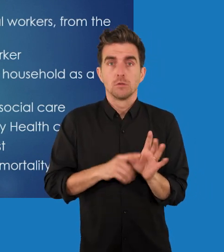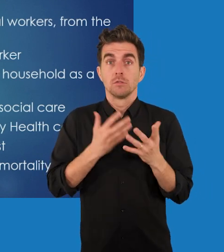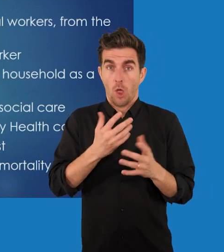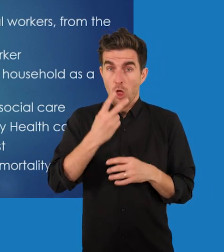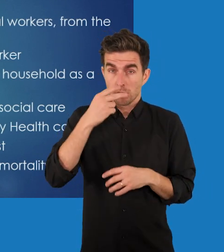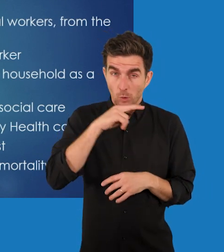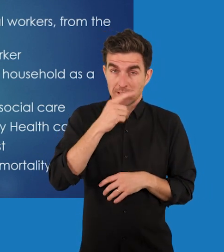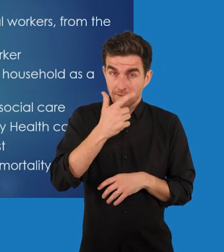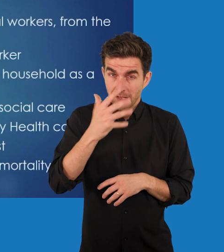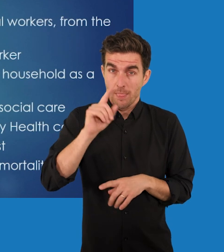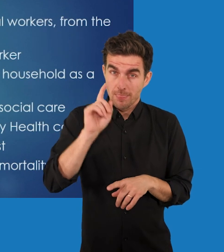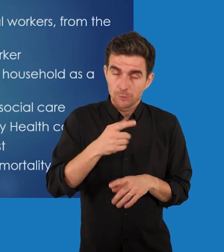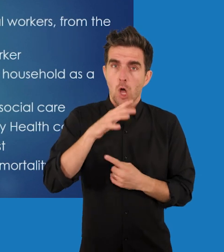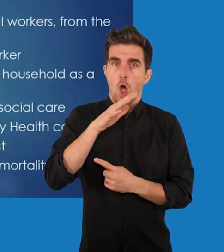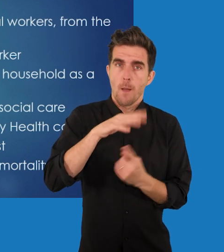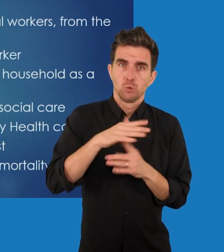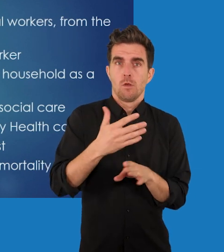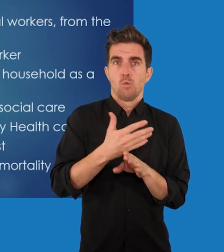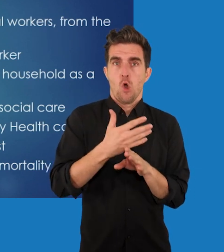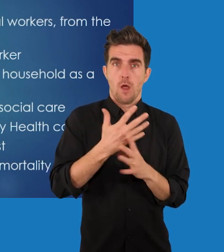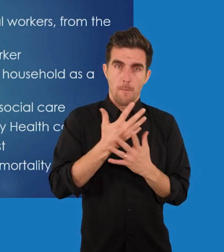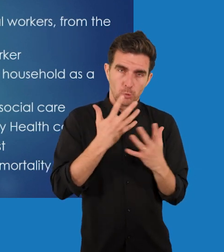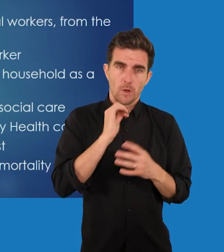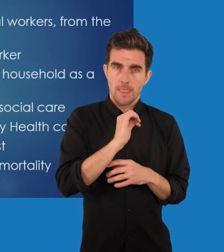are now over